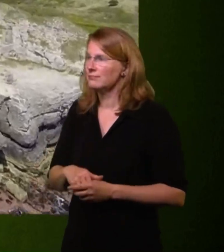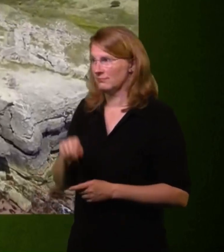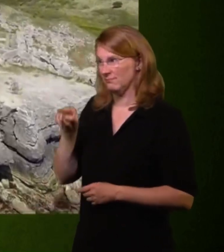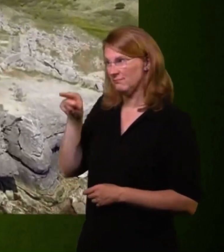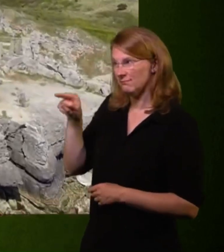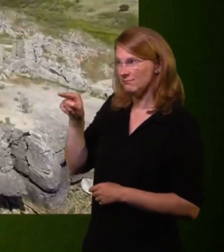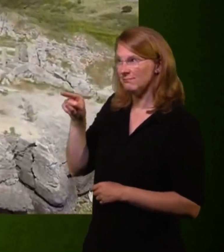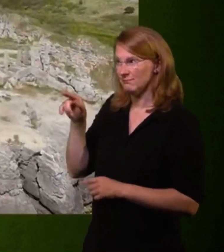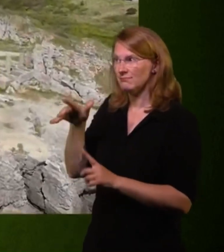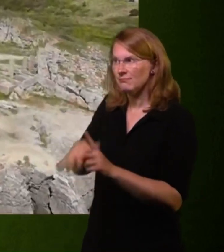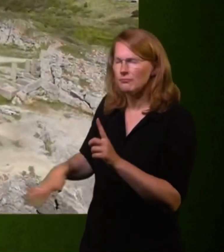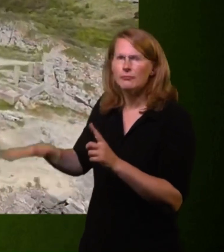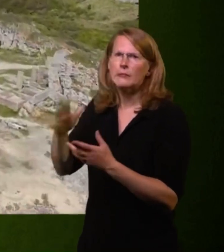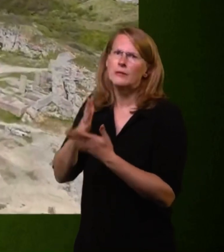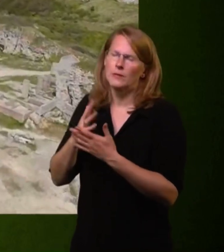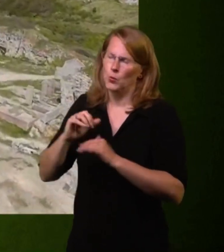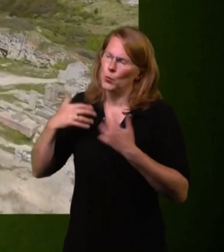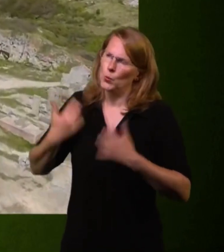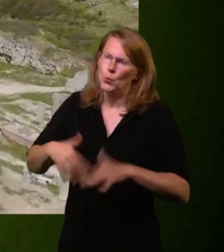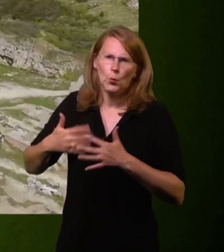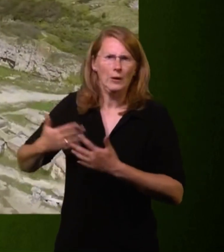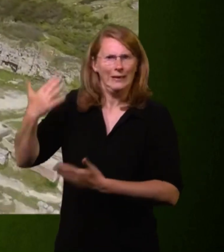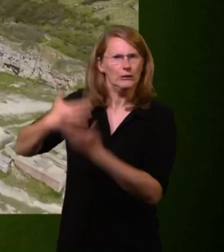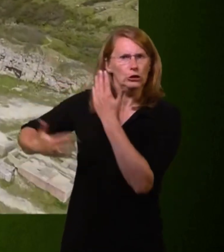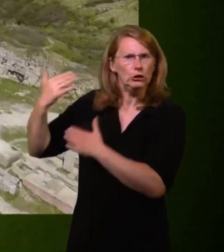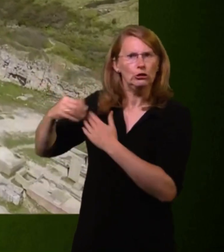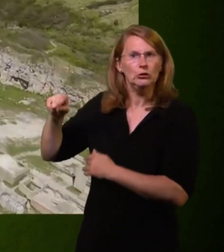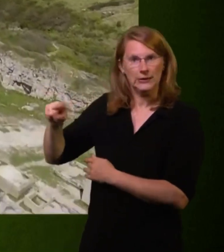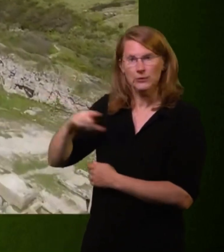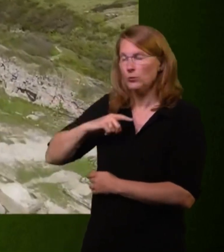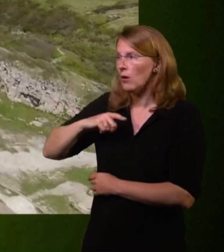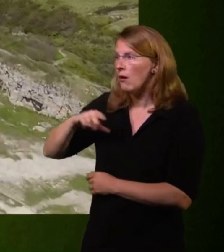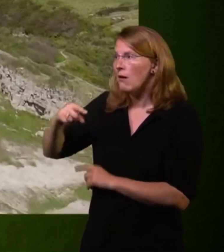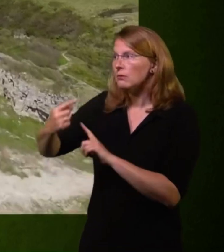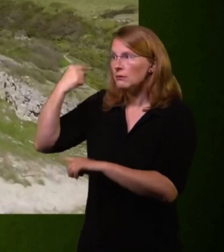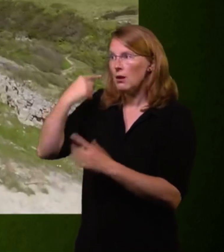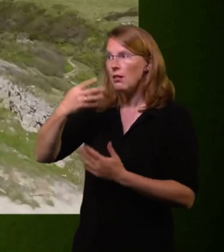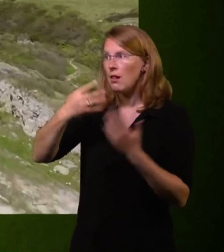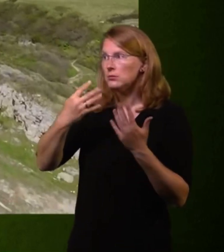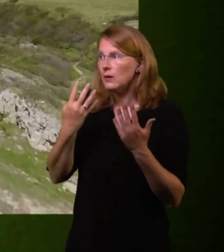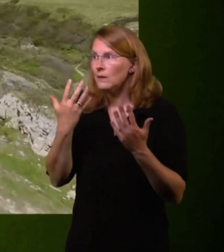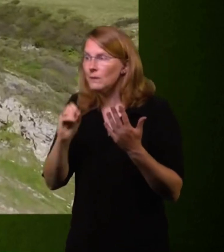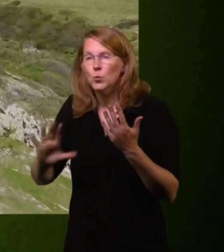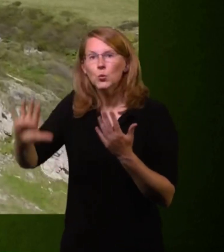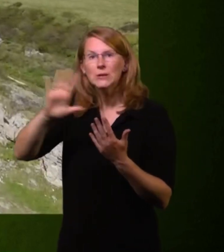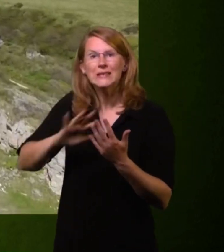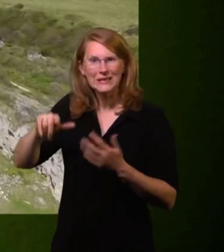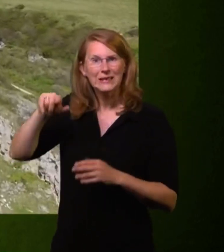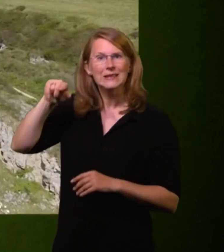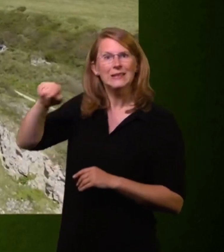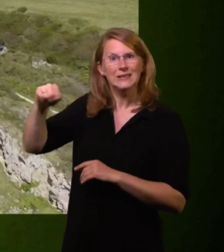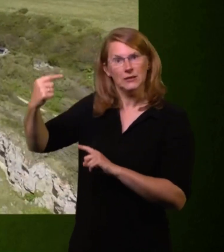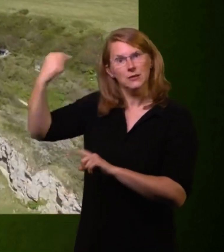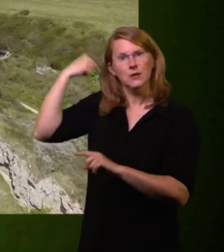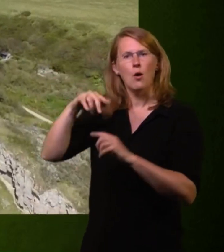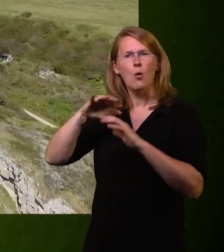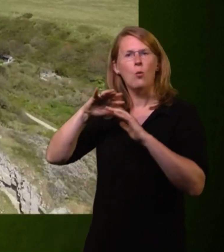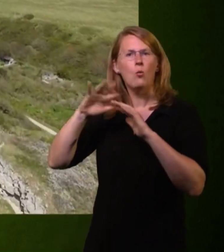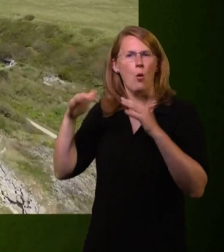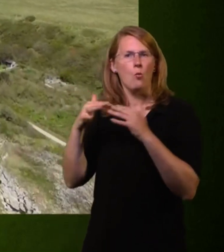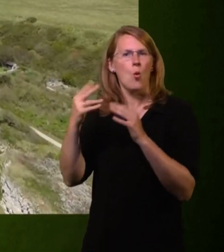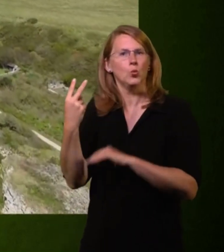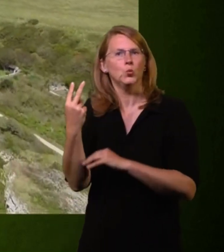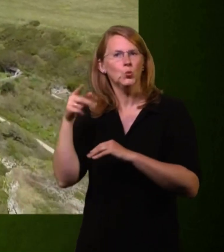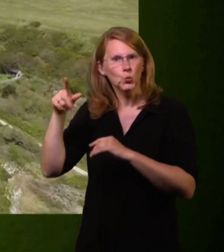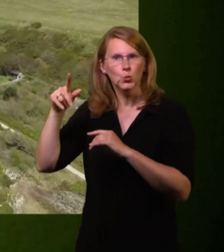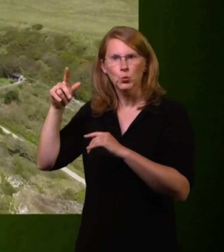interesting history. It stopped in the 1940s, where it then became a naval and air base during World War II. But today,